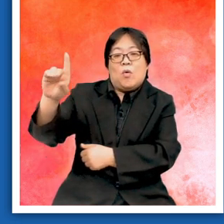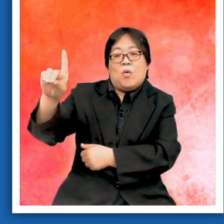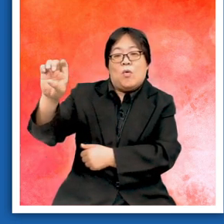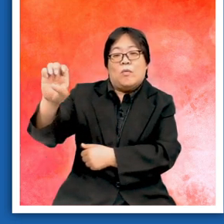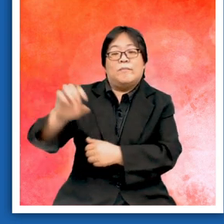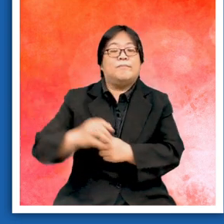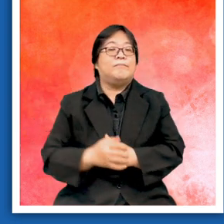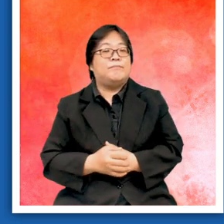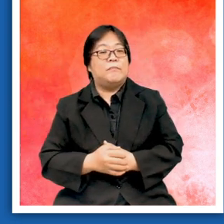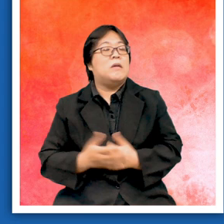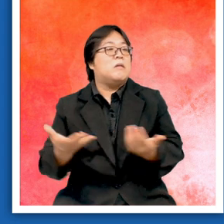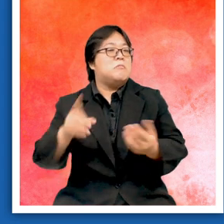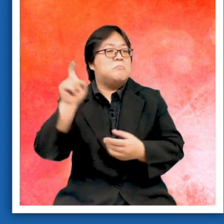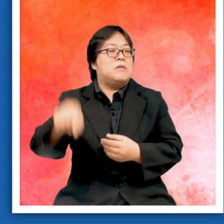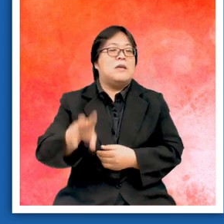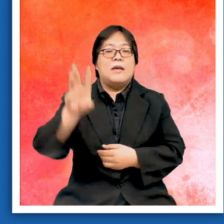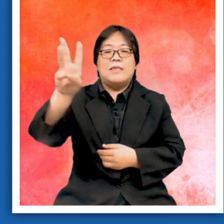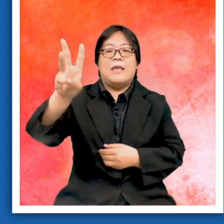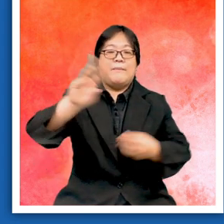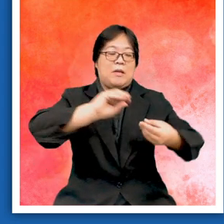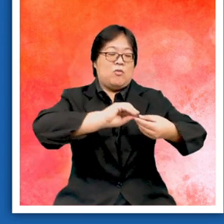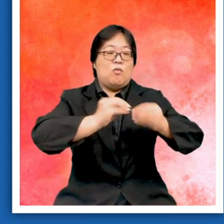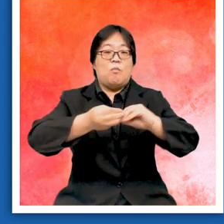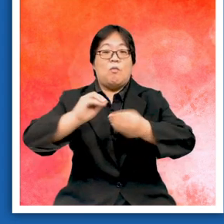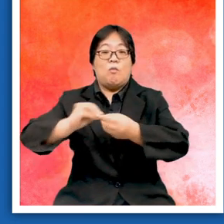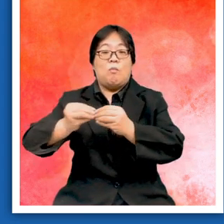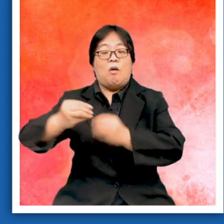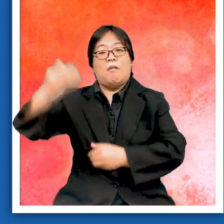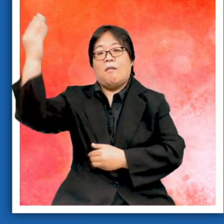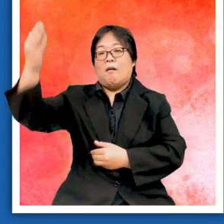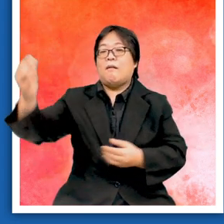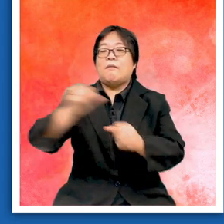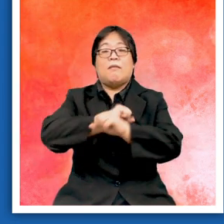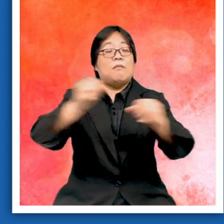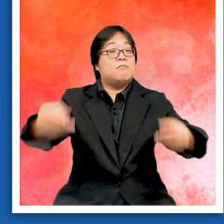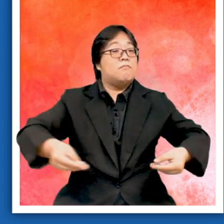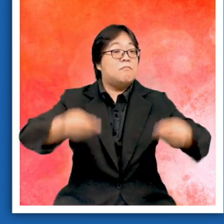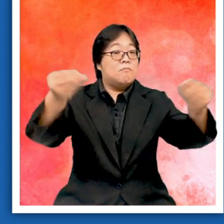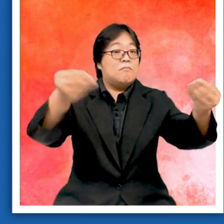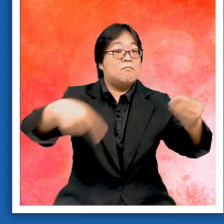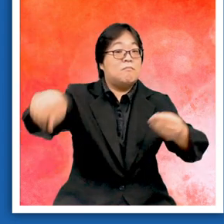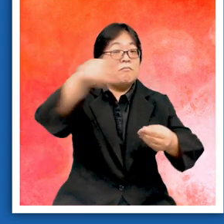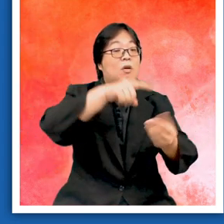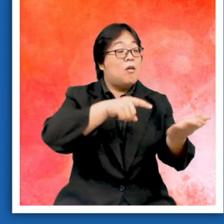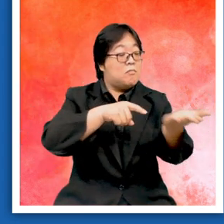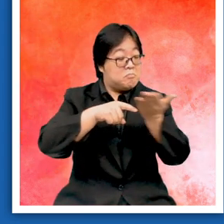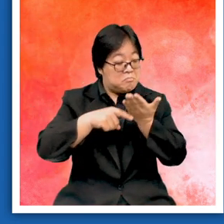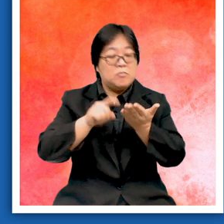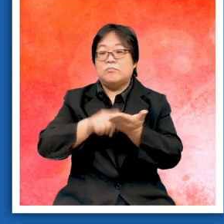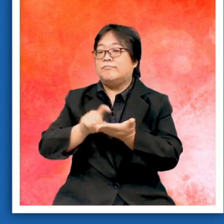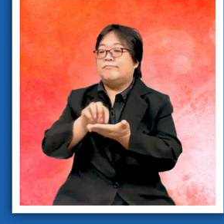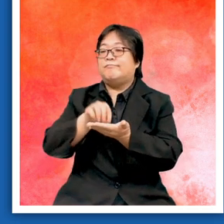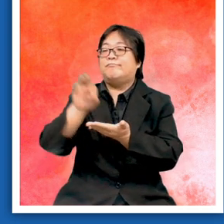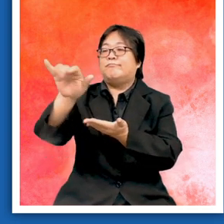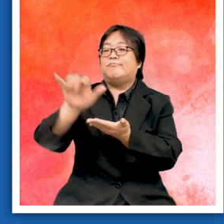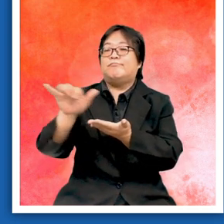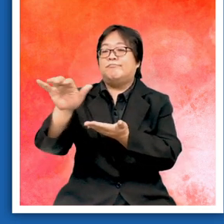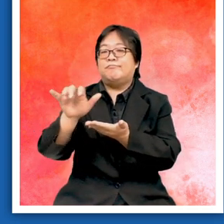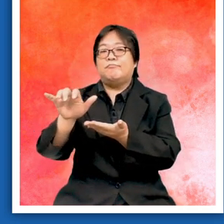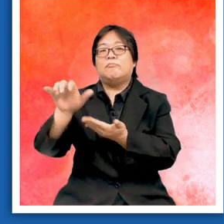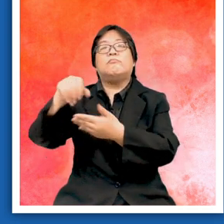a 6-digit code that's given by your lecturer can be entered in here. And